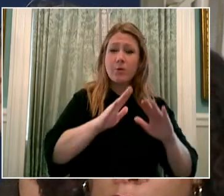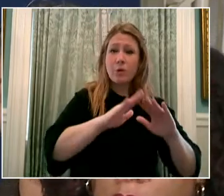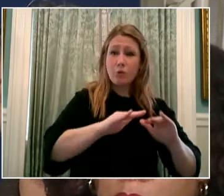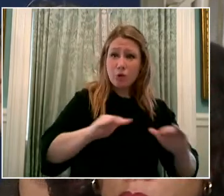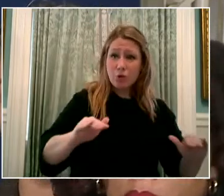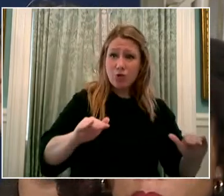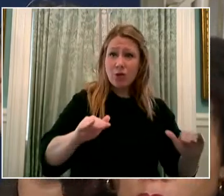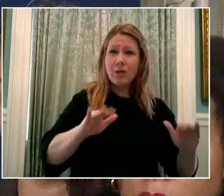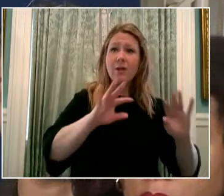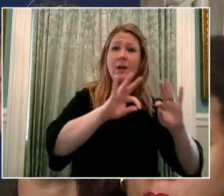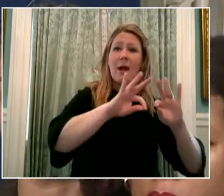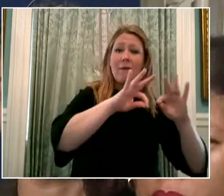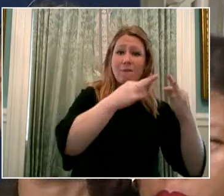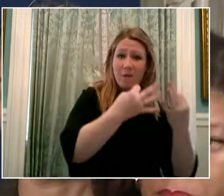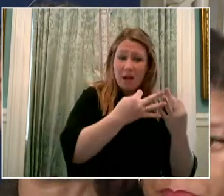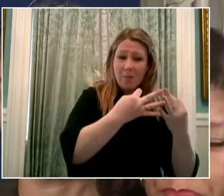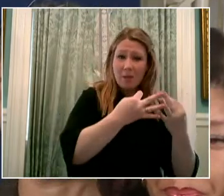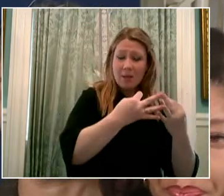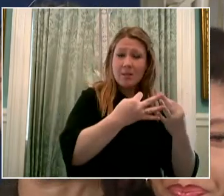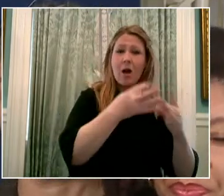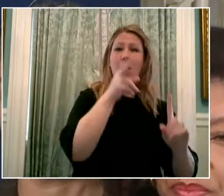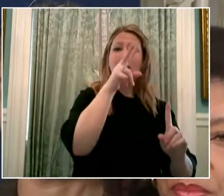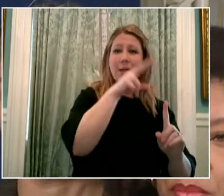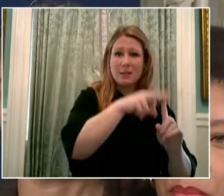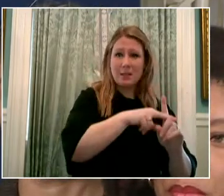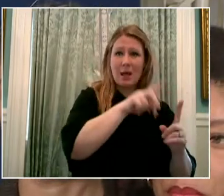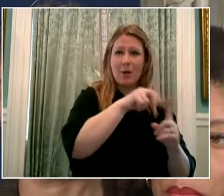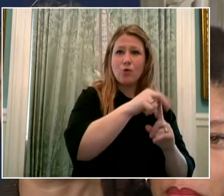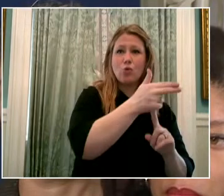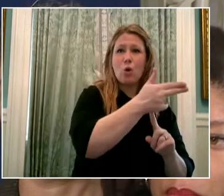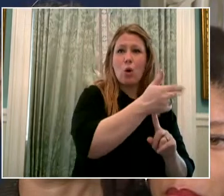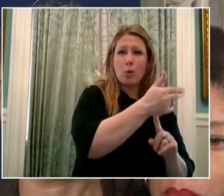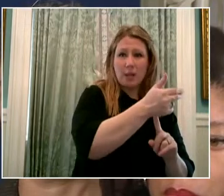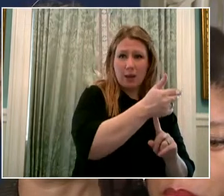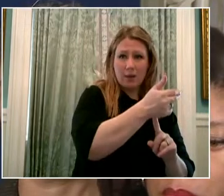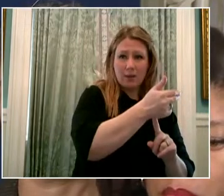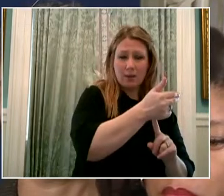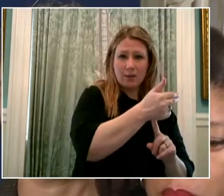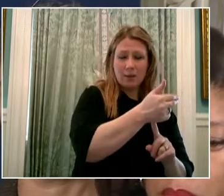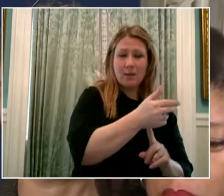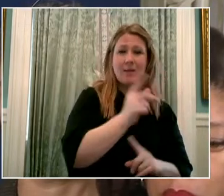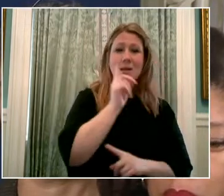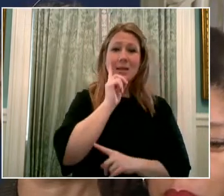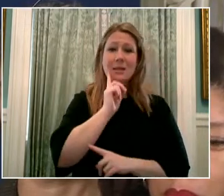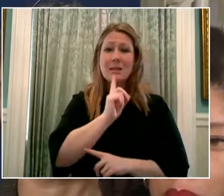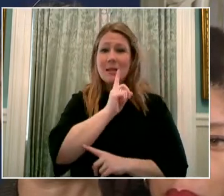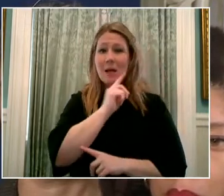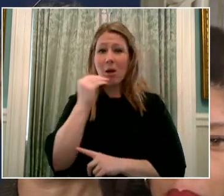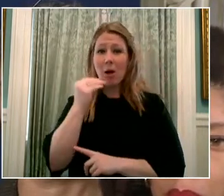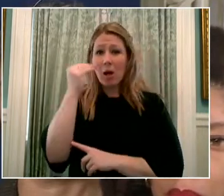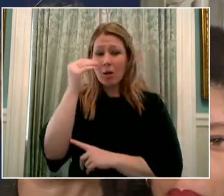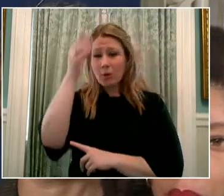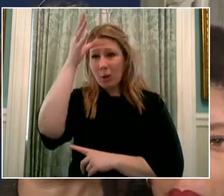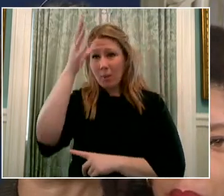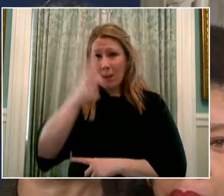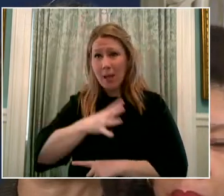hotels. Single adult males we're placing in congregate settings because we want to continue to shave down the